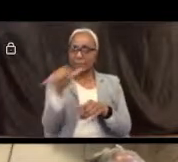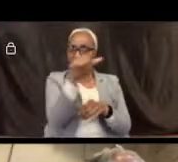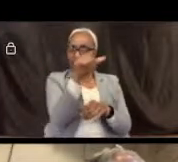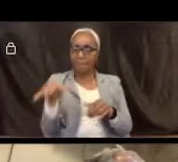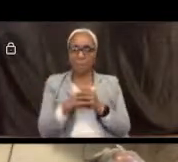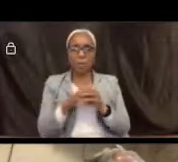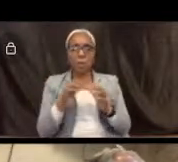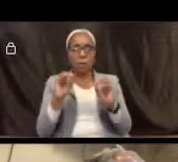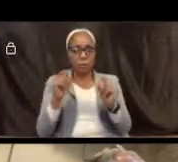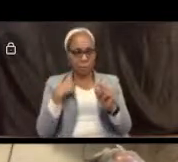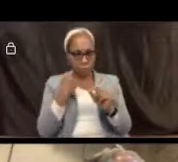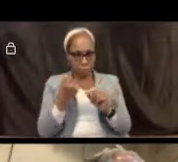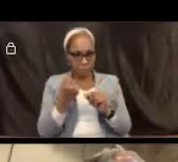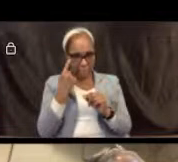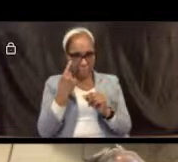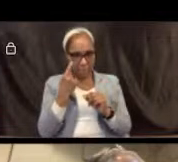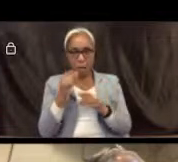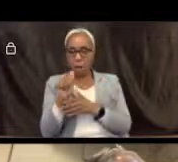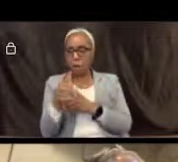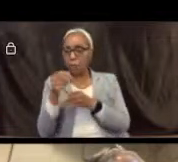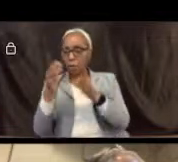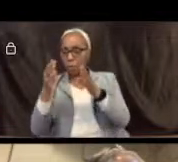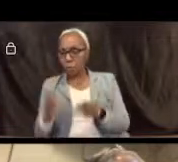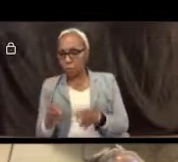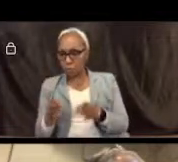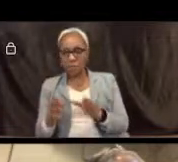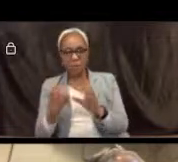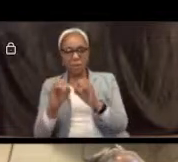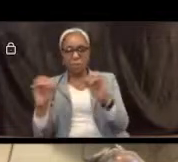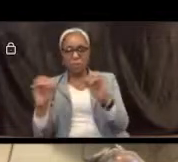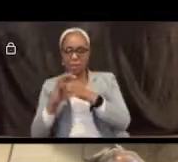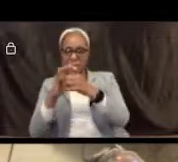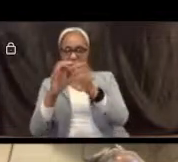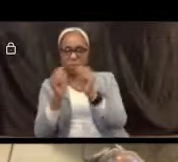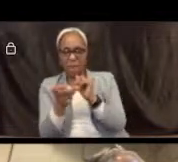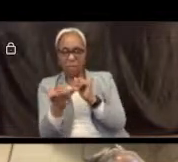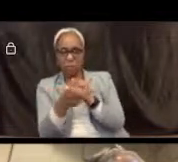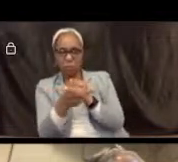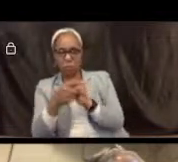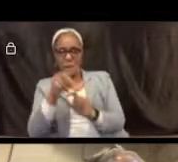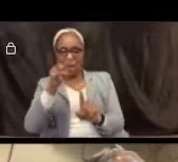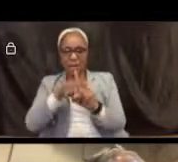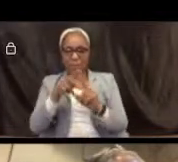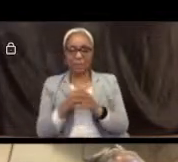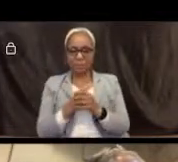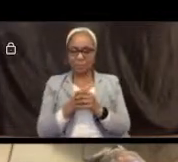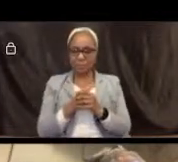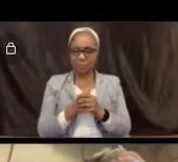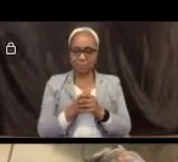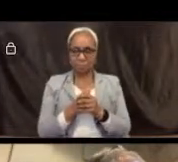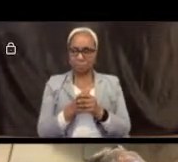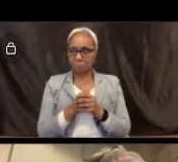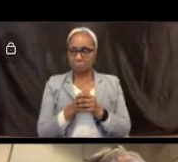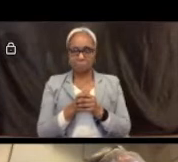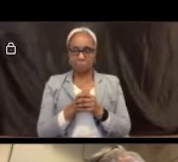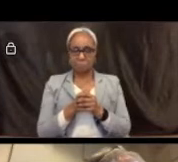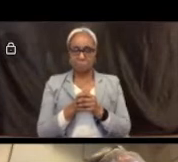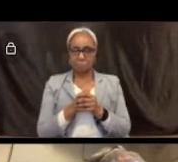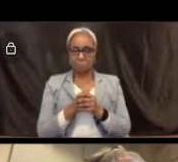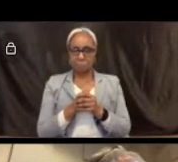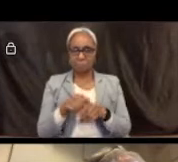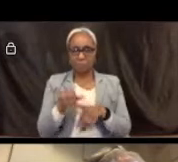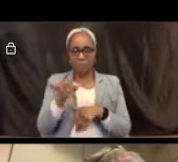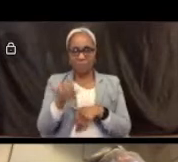And I understand from another person that had no connection with this applicant that that